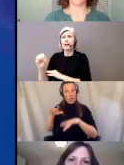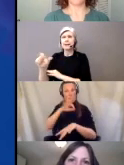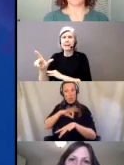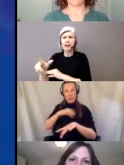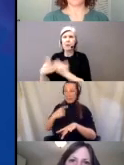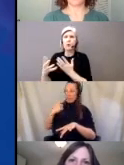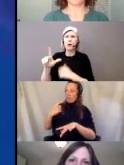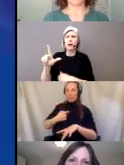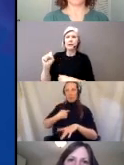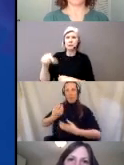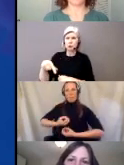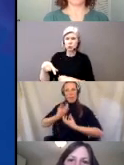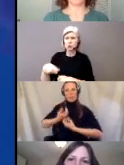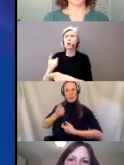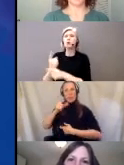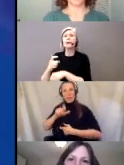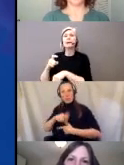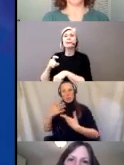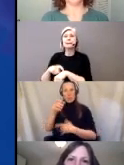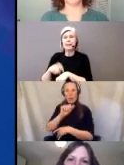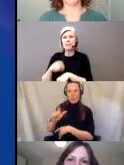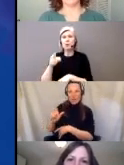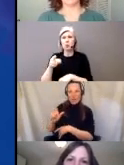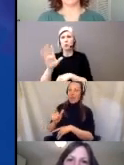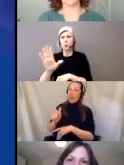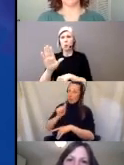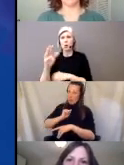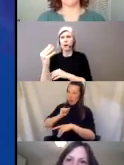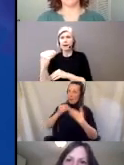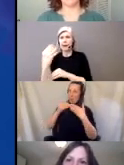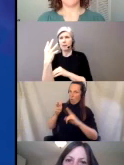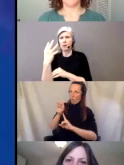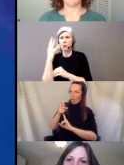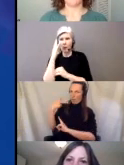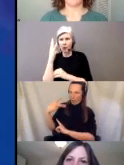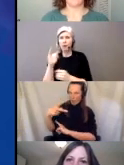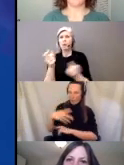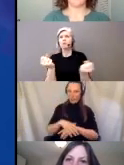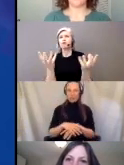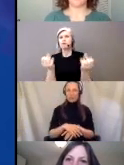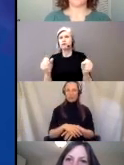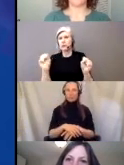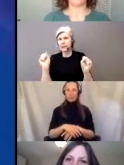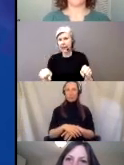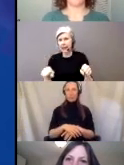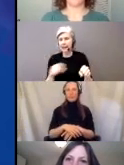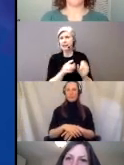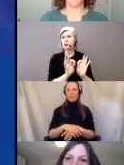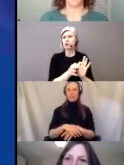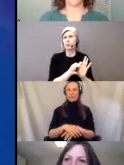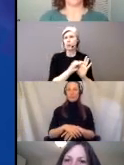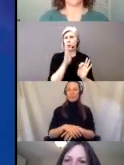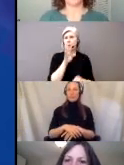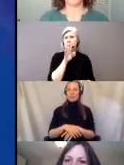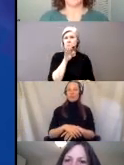to the interpreter at the right time. Si vous avez des questions, nous vous invitons For any questions, please use